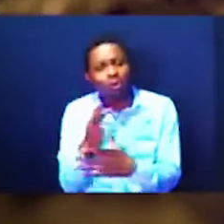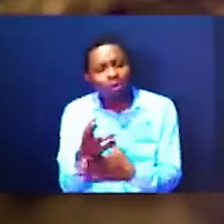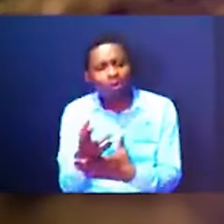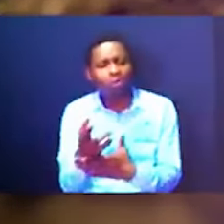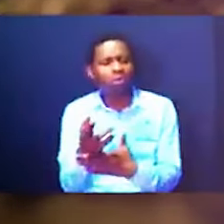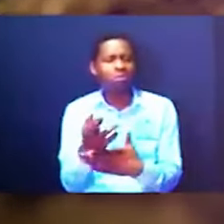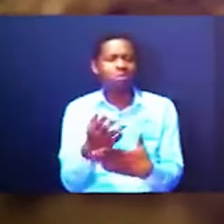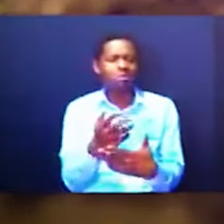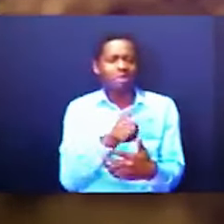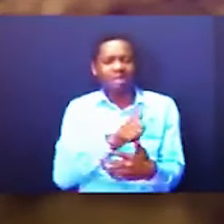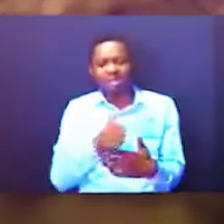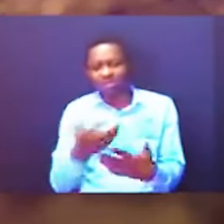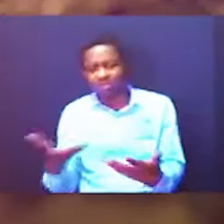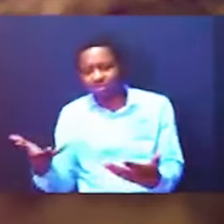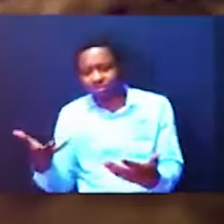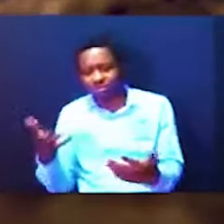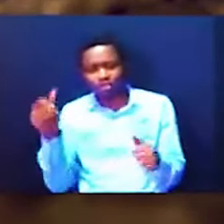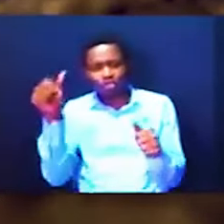discord. Now,